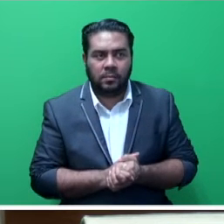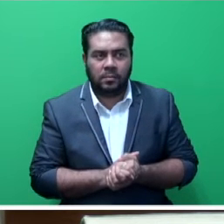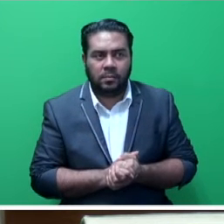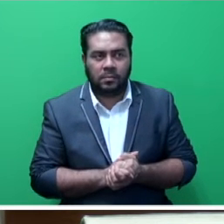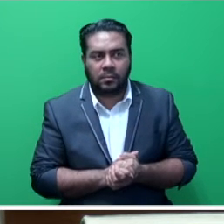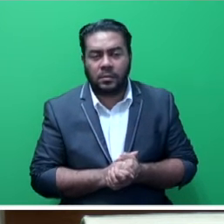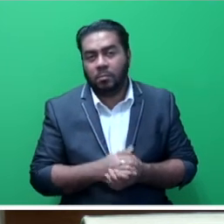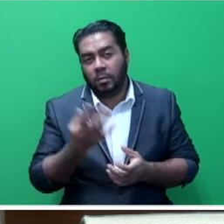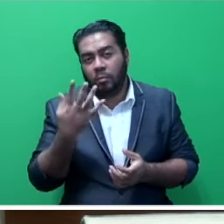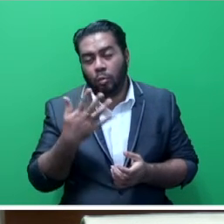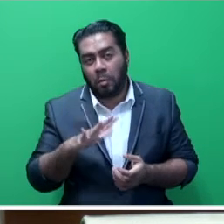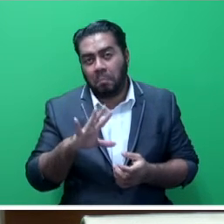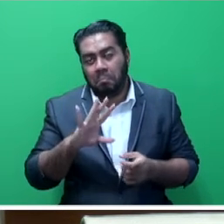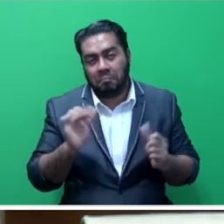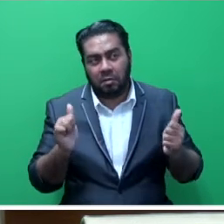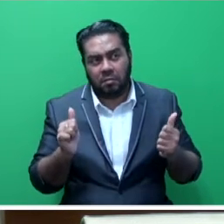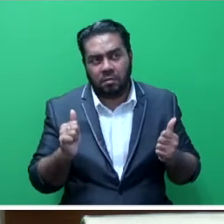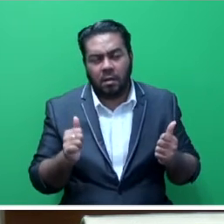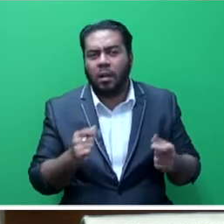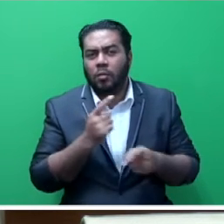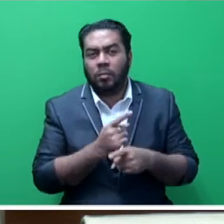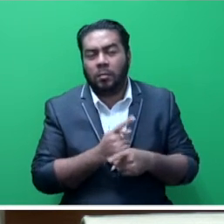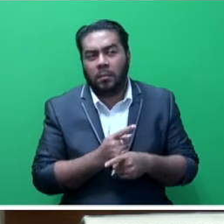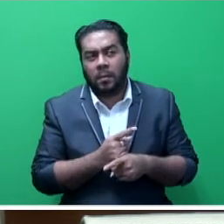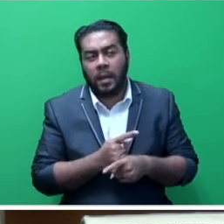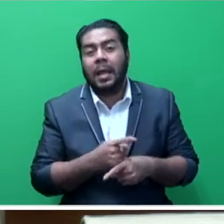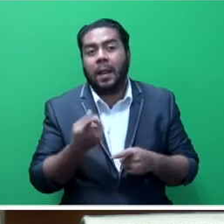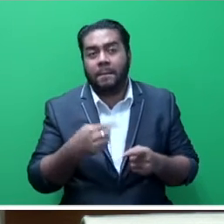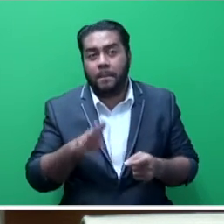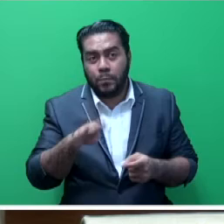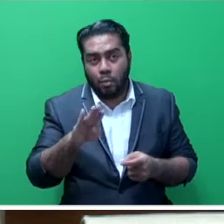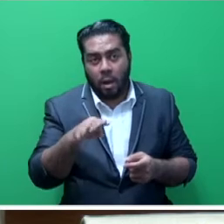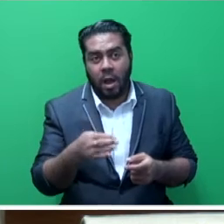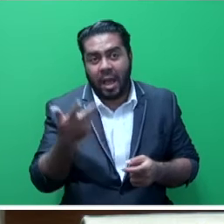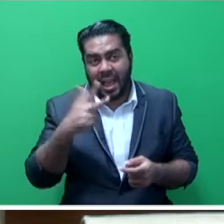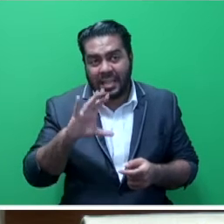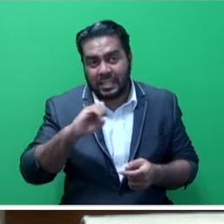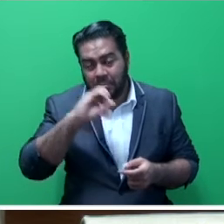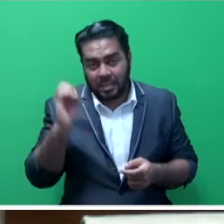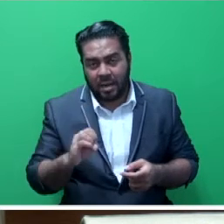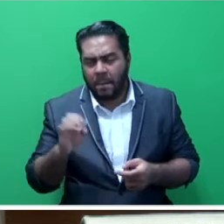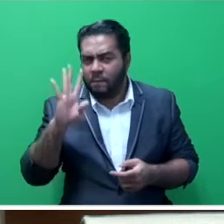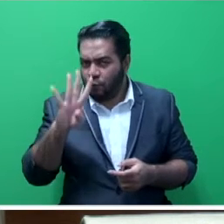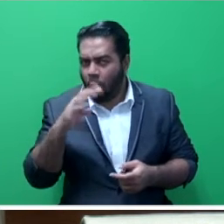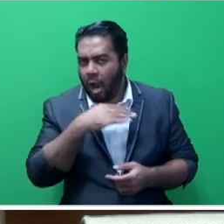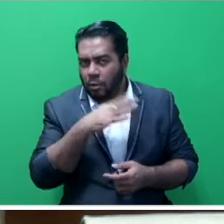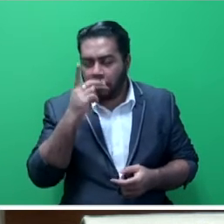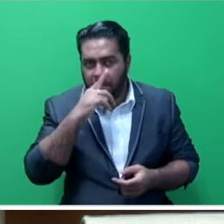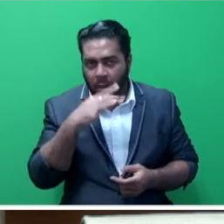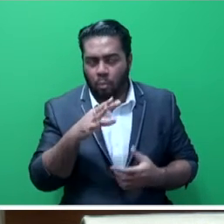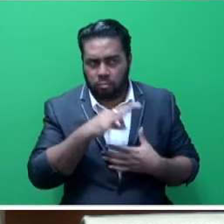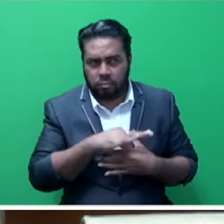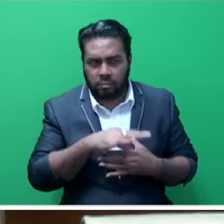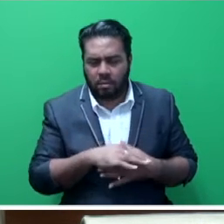Nananu, and then we've got Patuvongi village in Bua, 80% completed, about 400 people will benefit. It's about 200